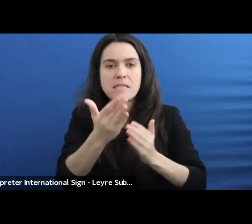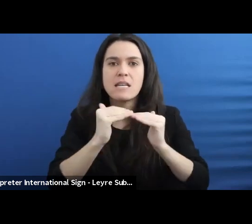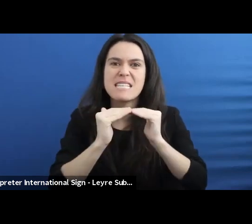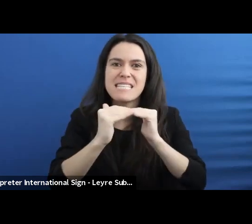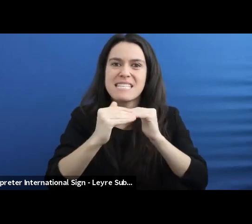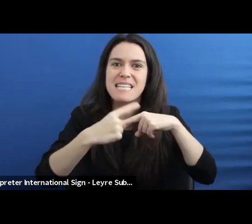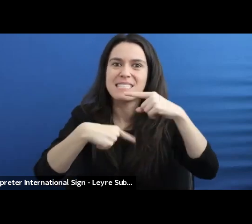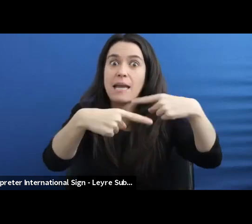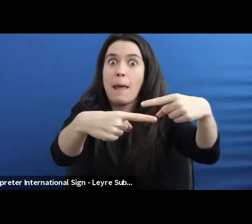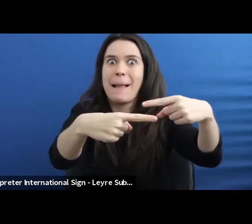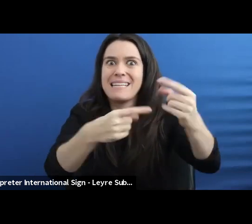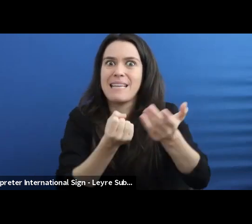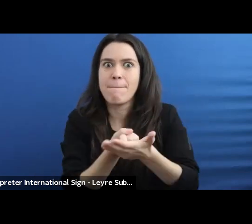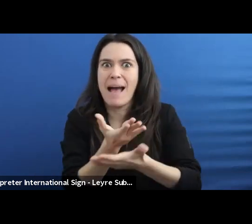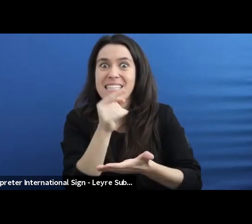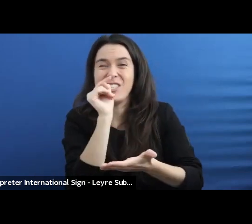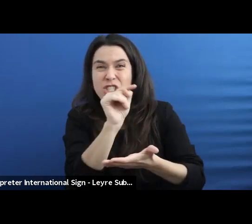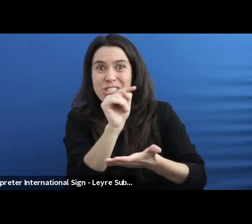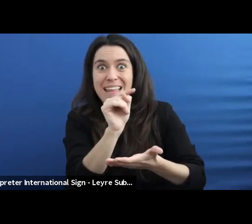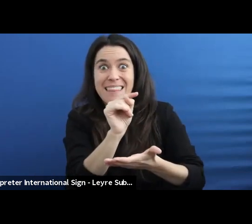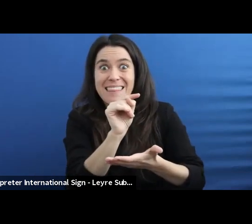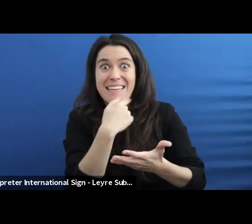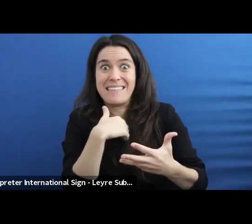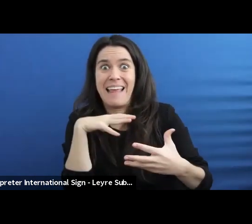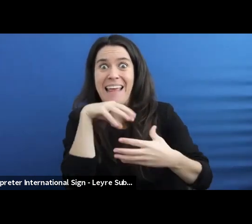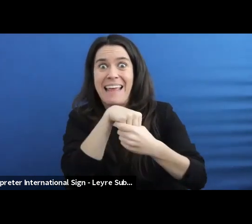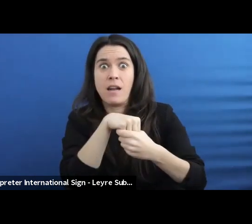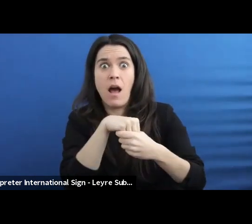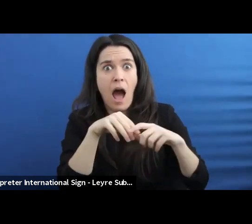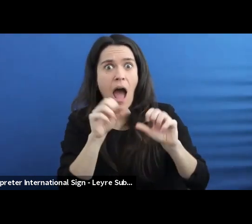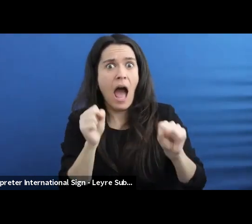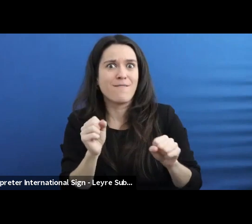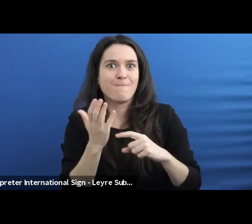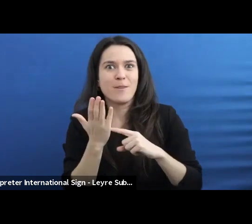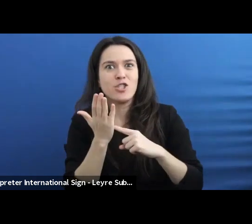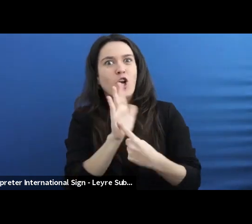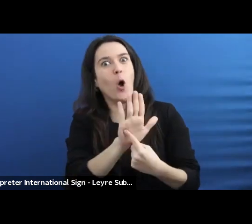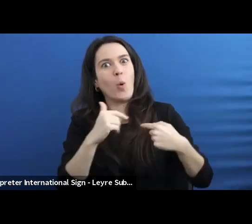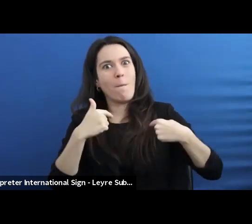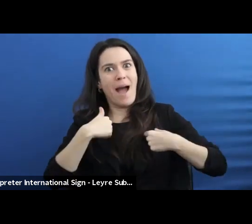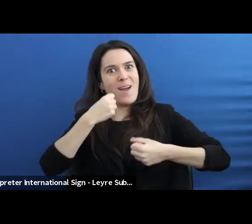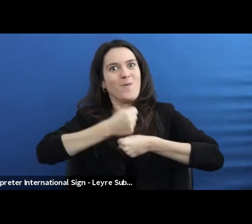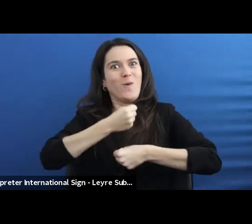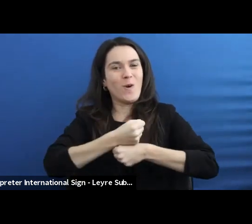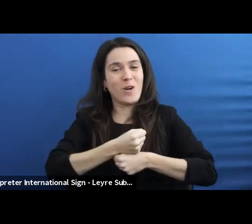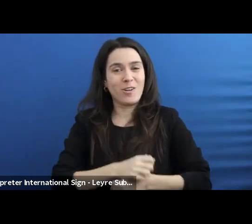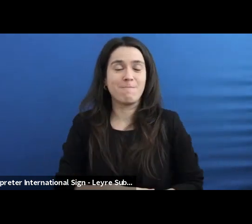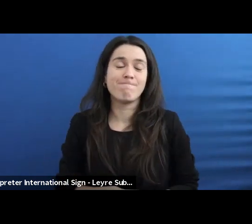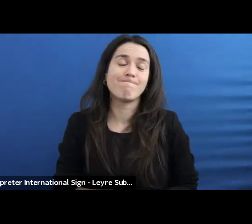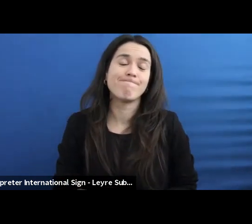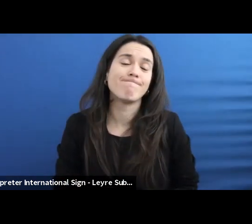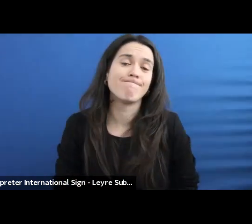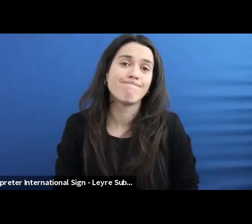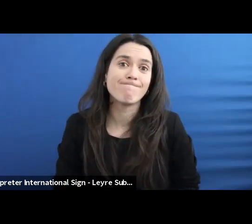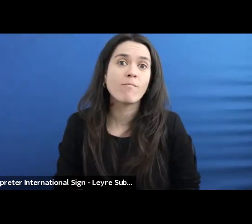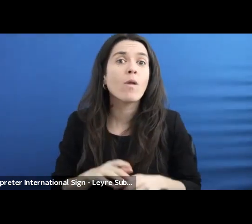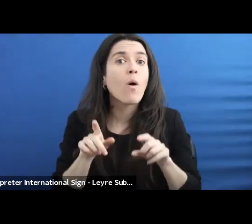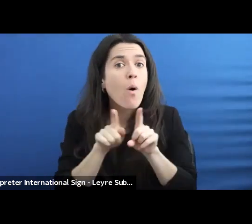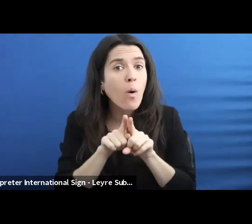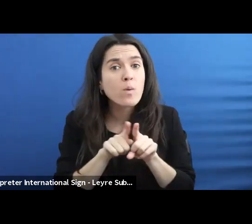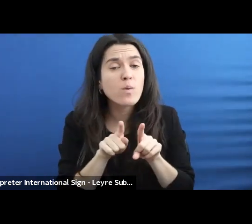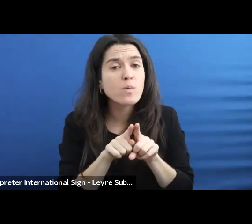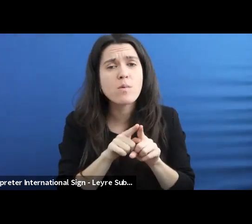only credibly do if it's part of the way we work. And at the fourth and last level, the most obvious one